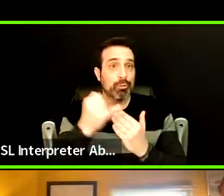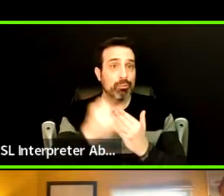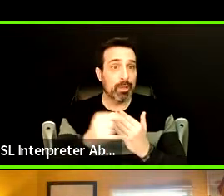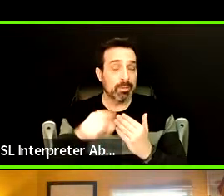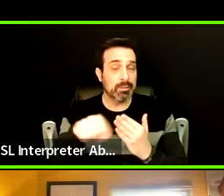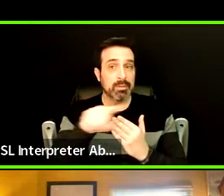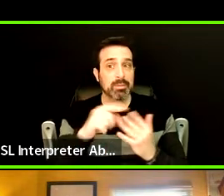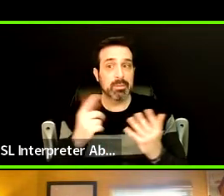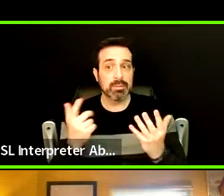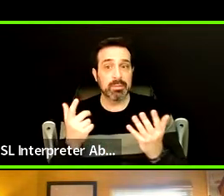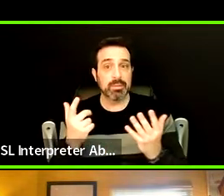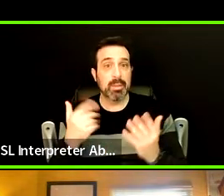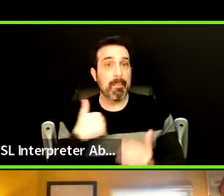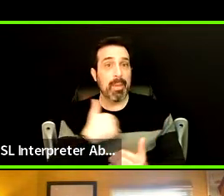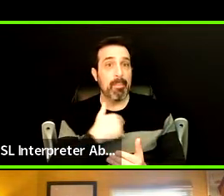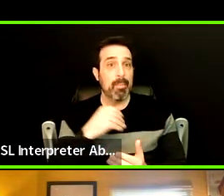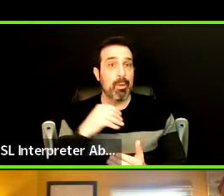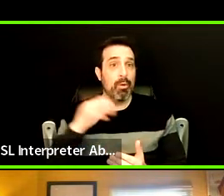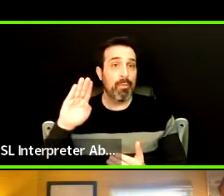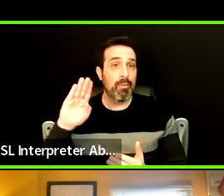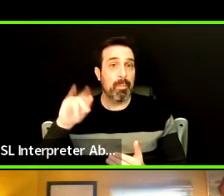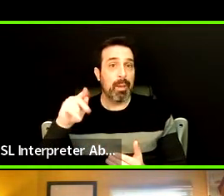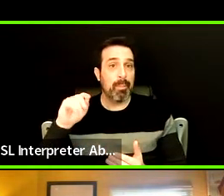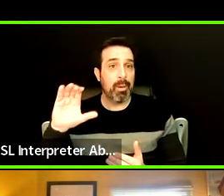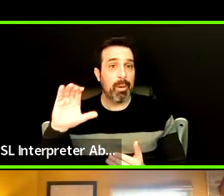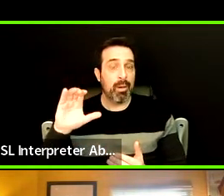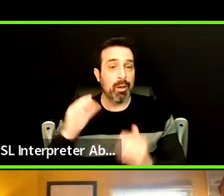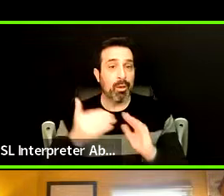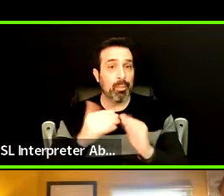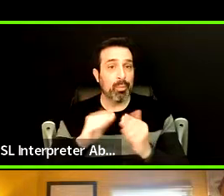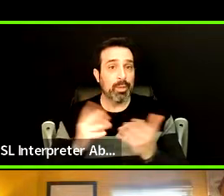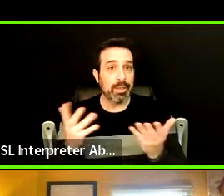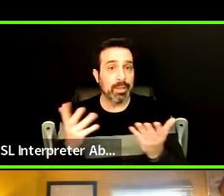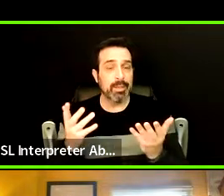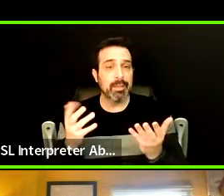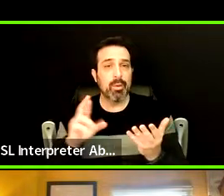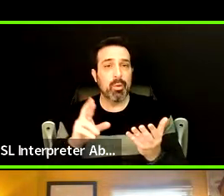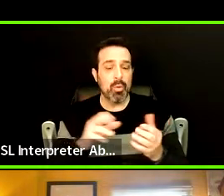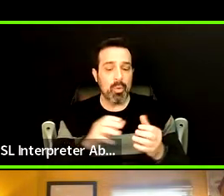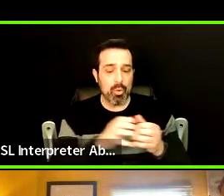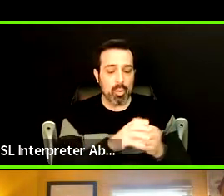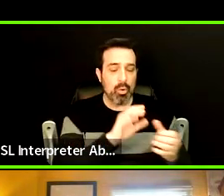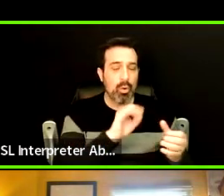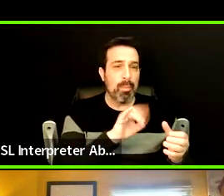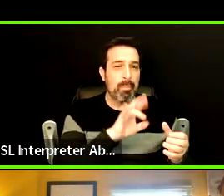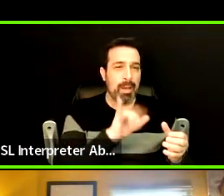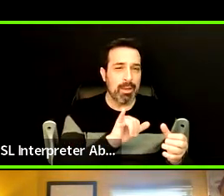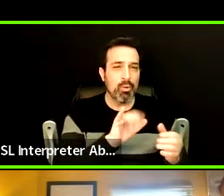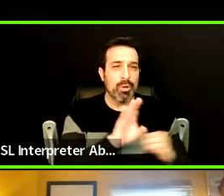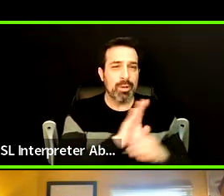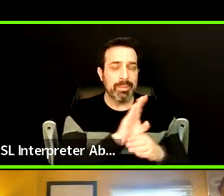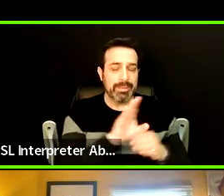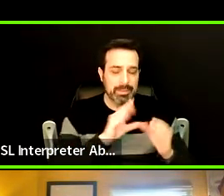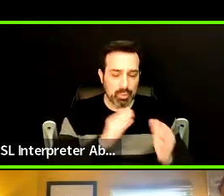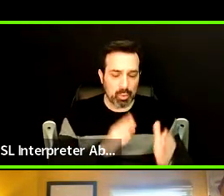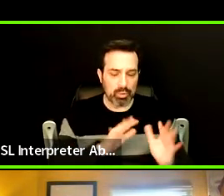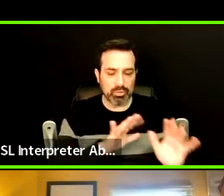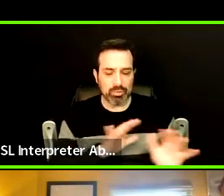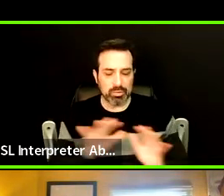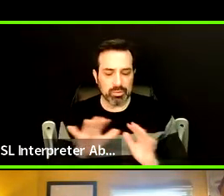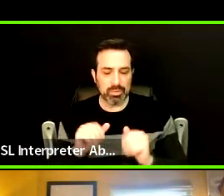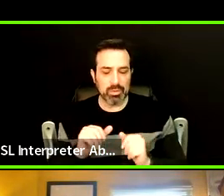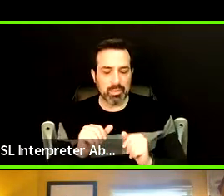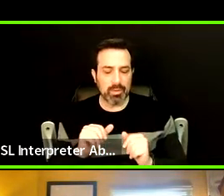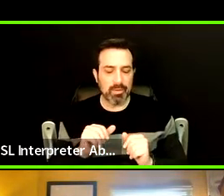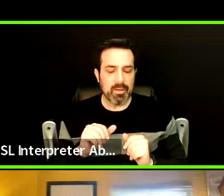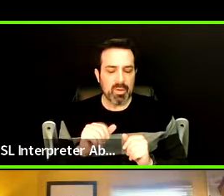be members of the BIPOC community, or minority-owned business owners, or something of that nature? What are